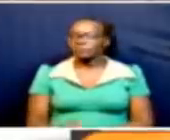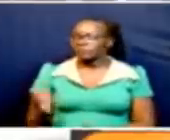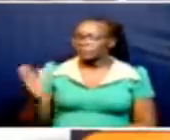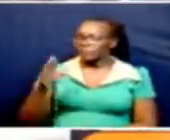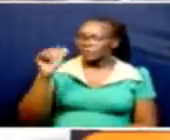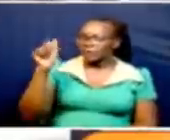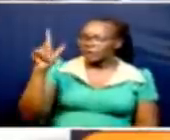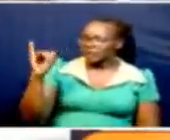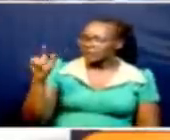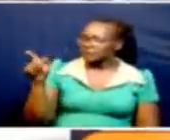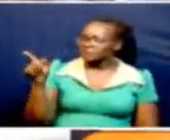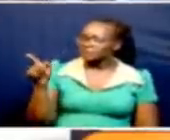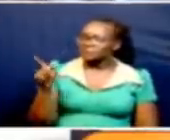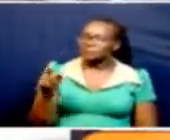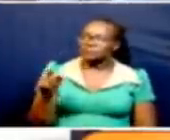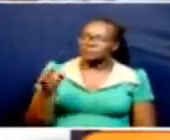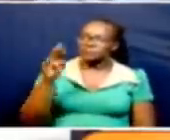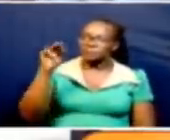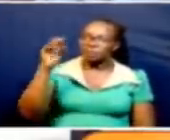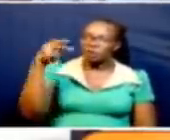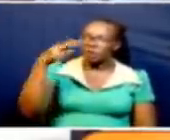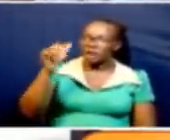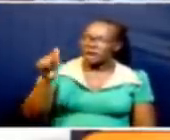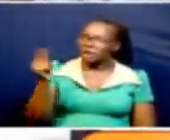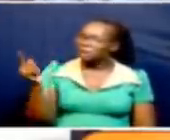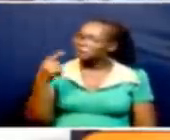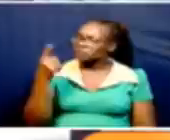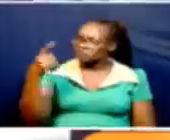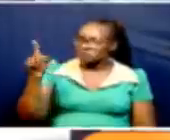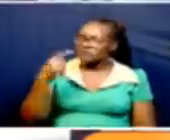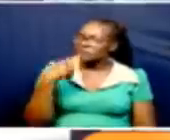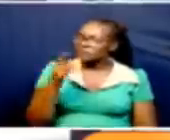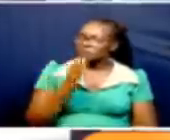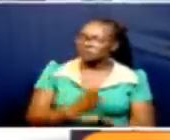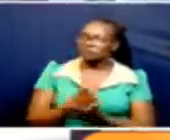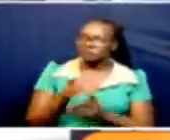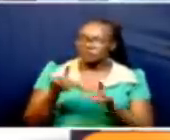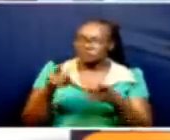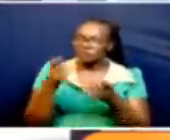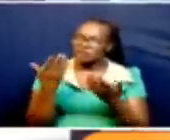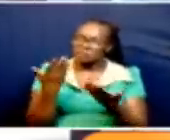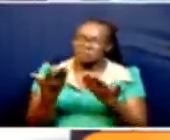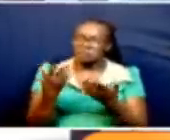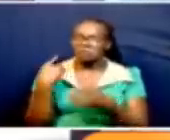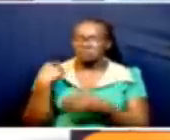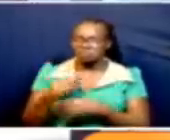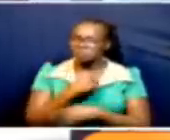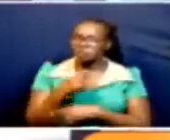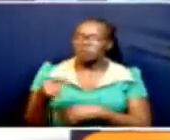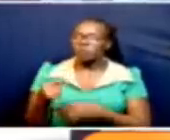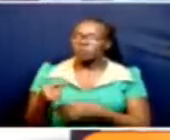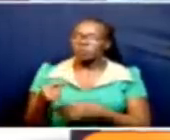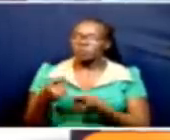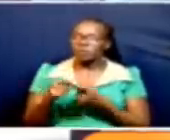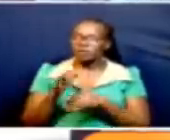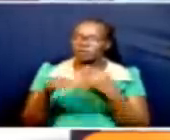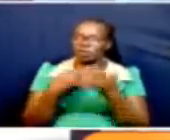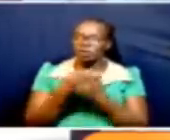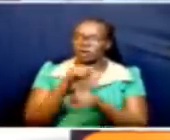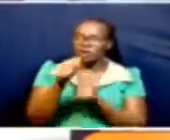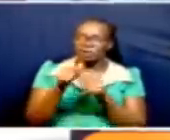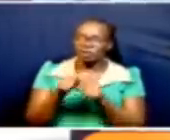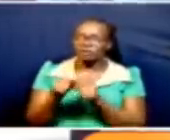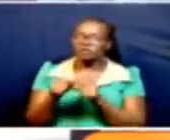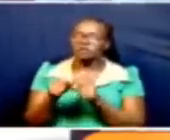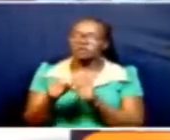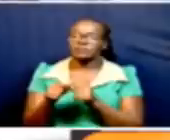know, you're right when you say the media is to blame for a bit of, I mean, yes, it's all about wagging the